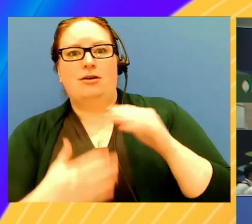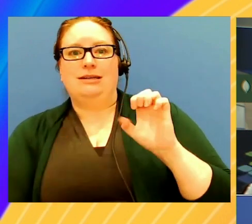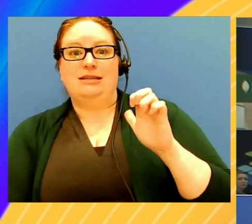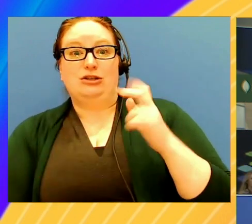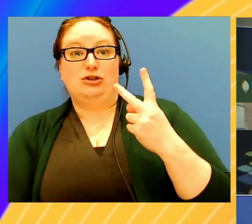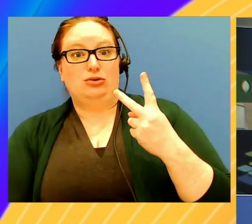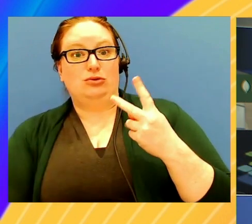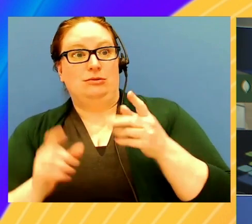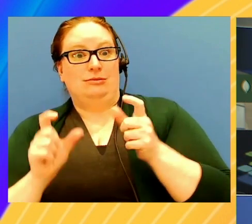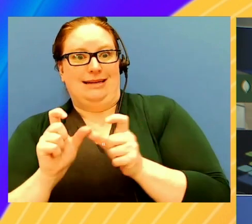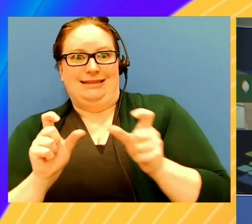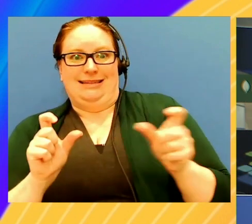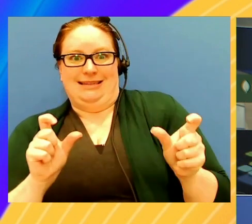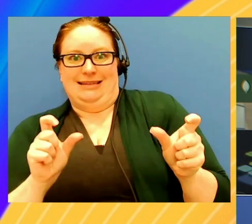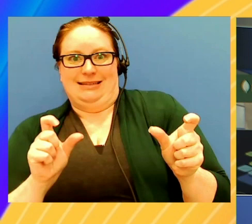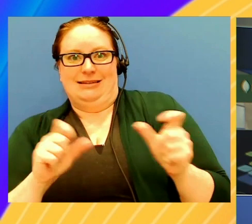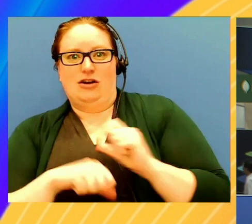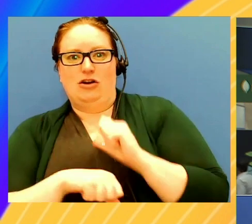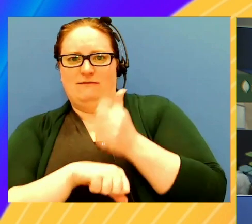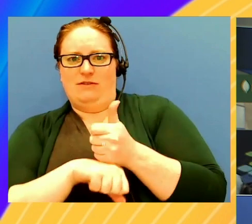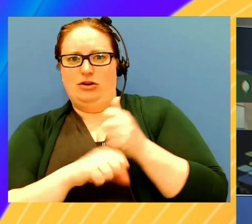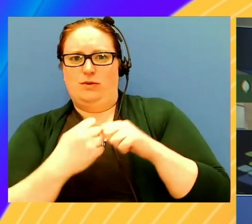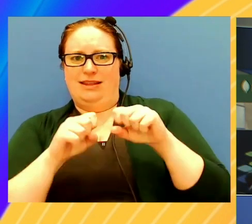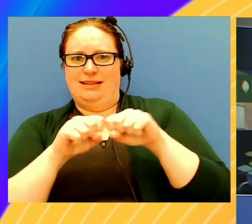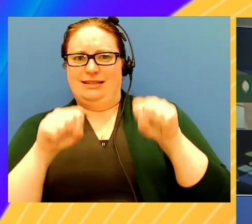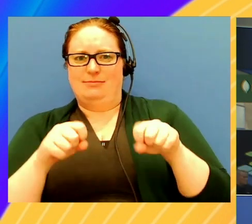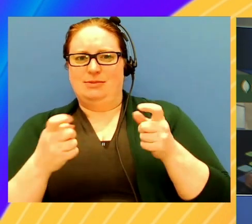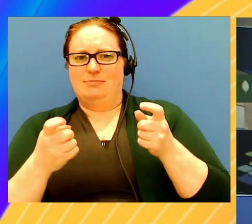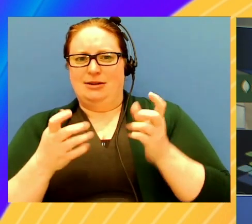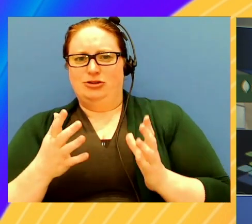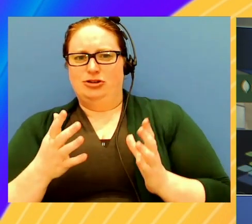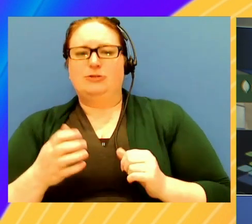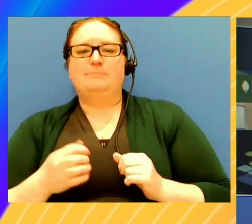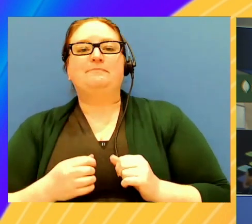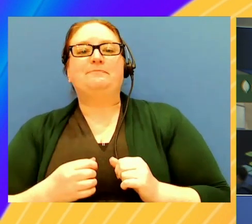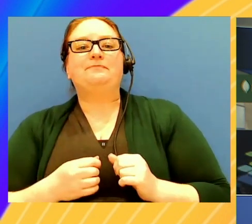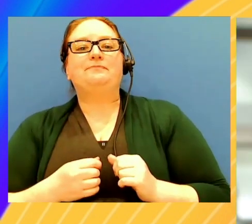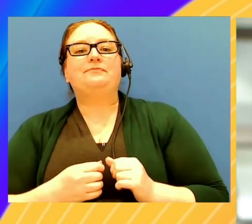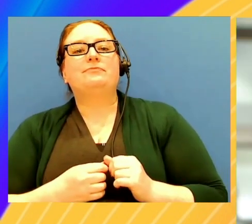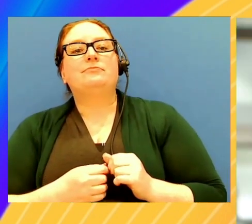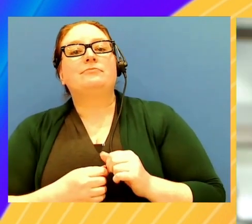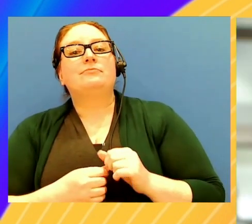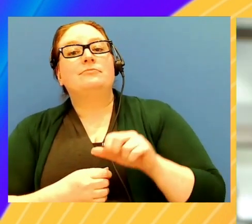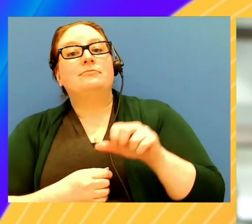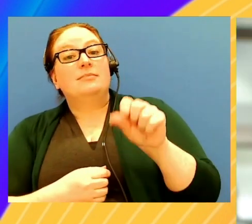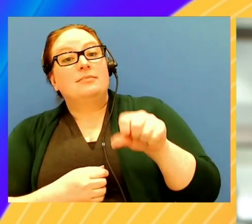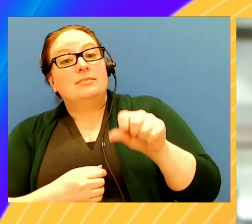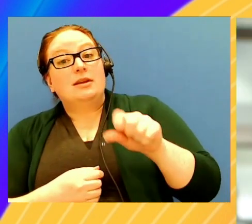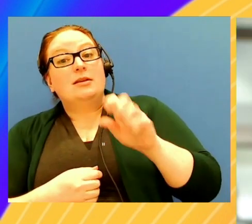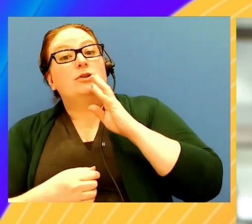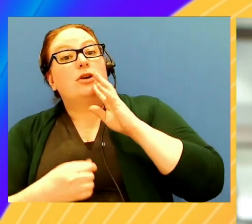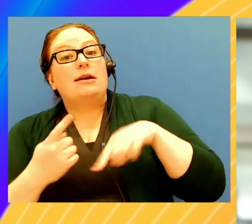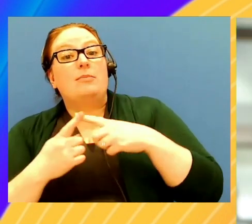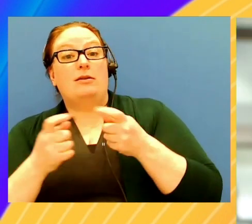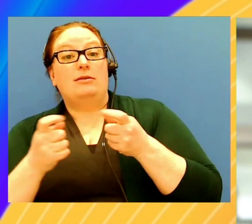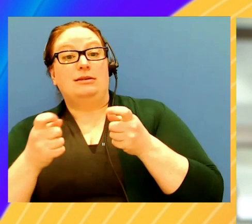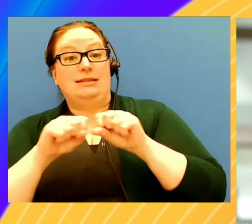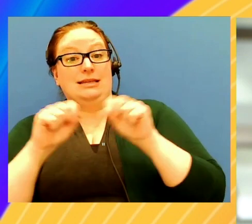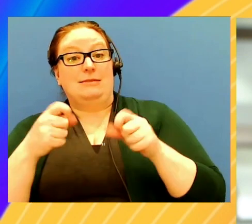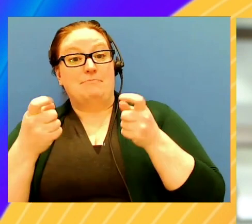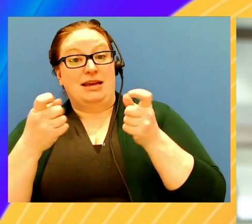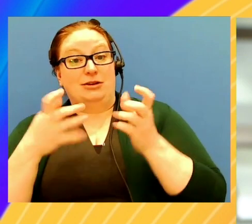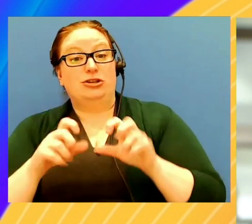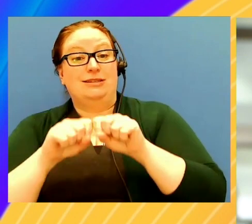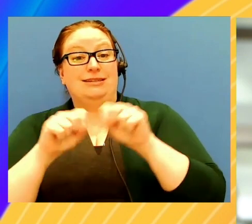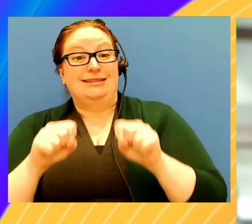instances are configured with Systems Manager? Yeah, so when we're talking about the Systems Manager and the Systems Manager agent, when we're talking about